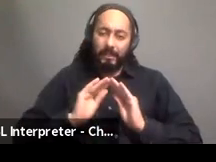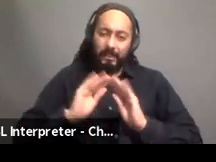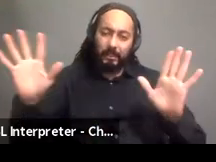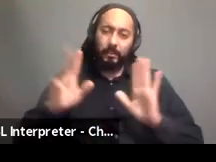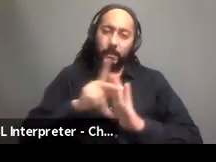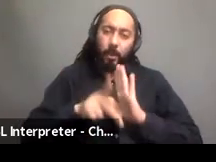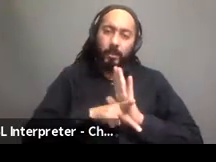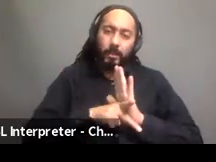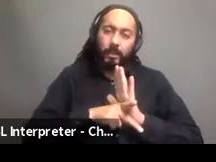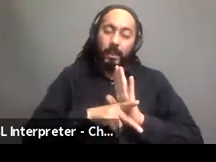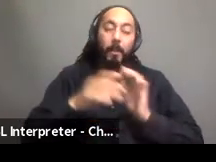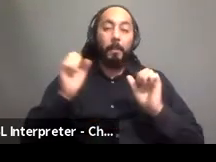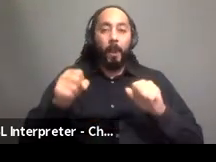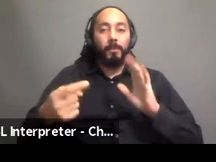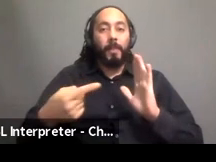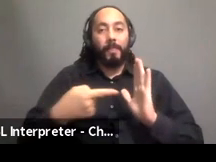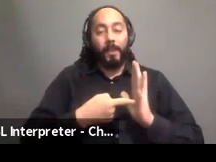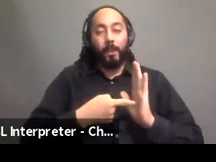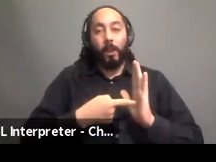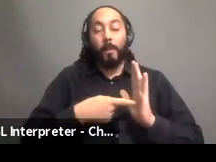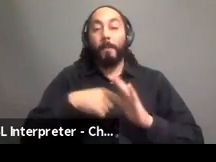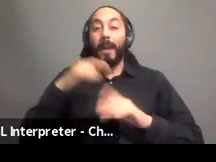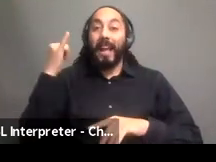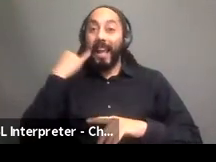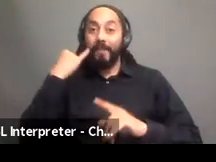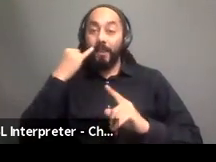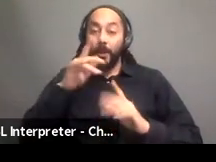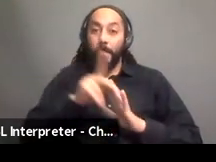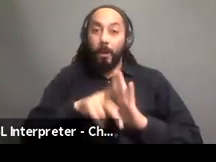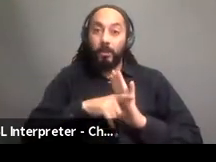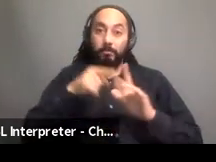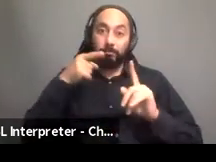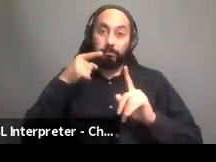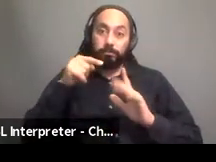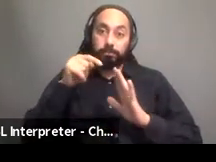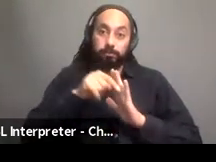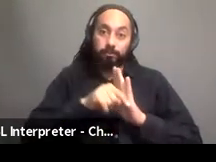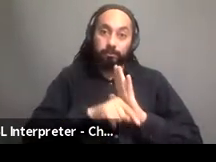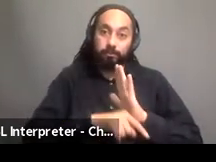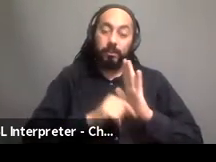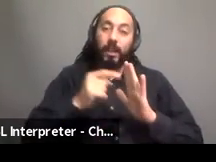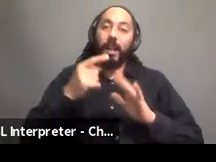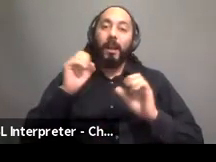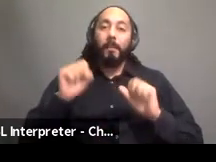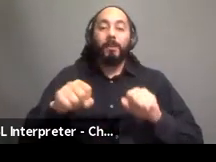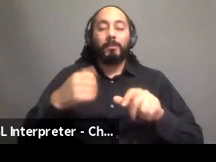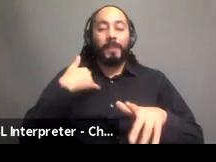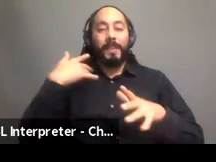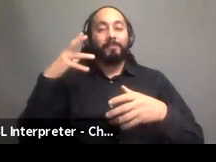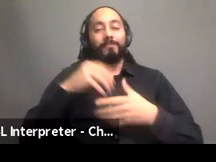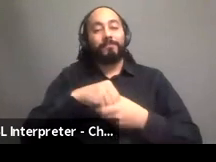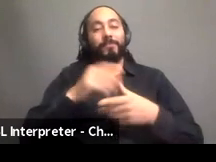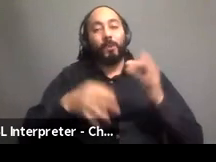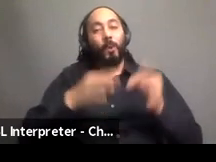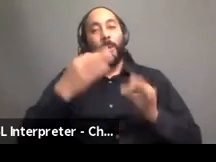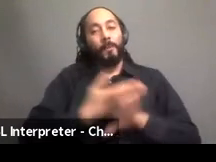there. Sometimes if an employer has a really, really detailed, spelled out policy, it's probably because they've been litigated against before too. Yeah. You